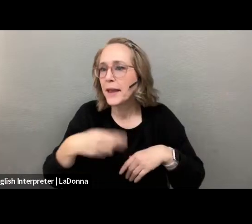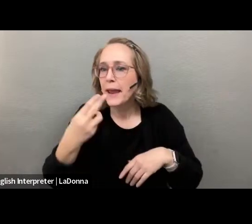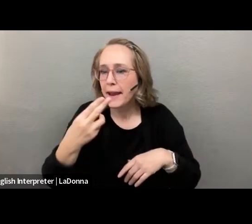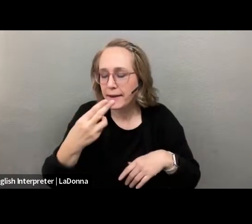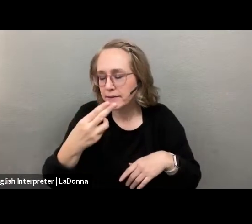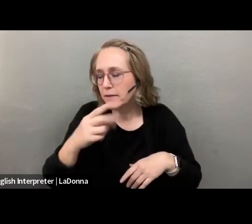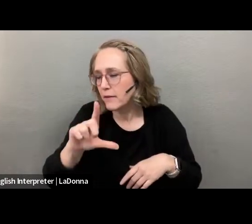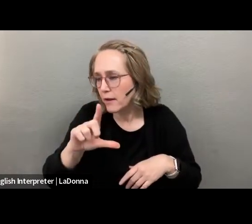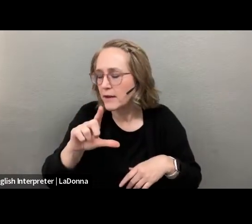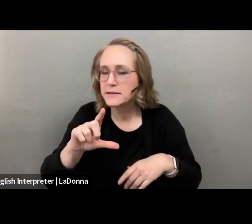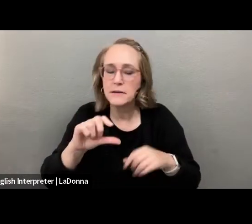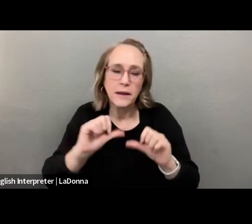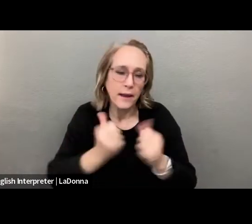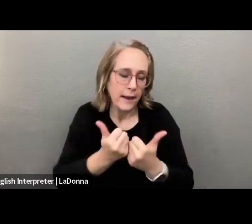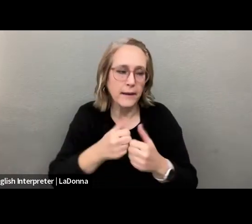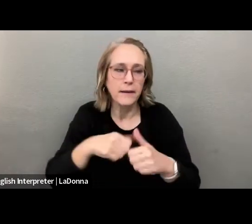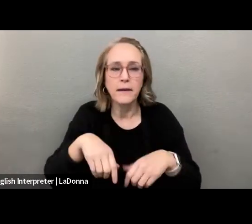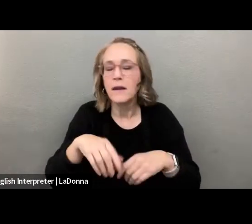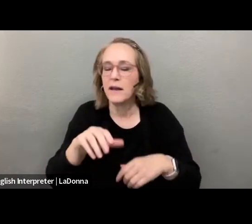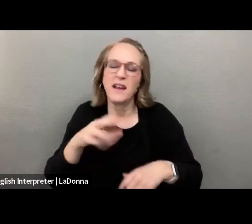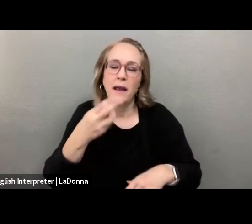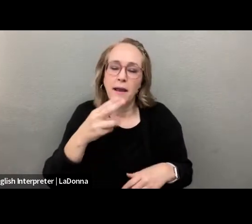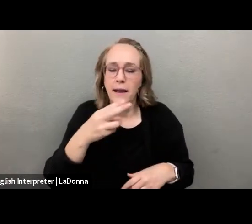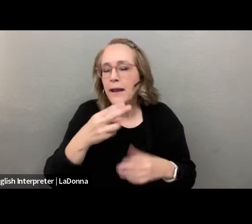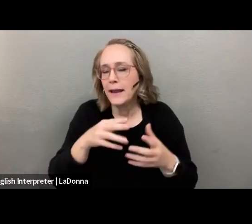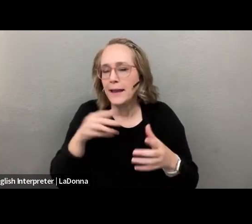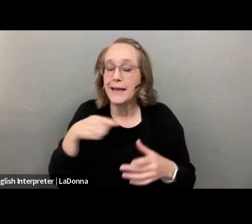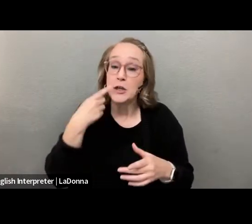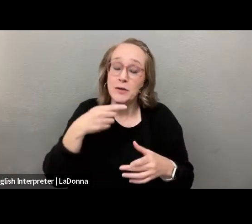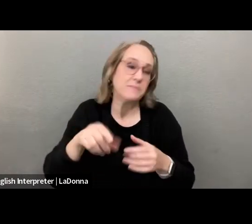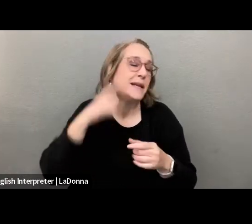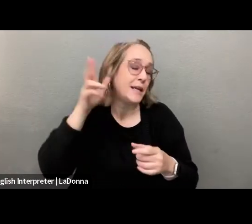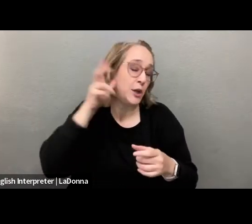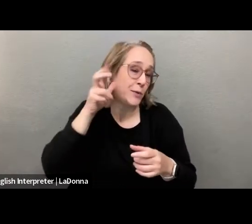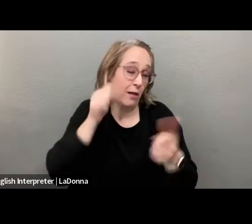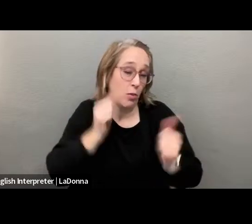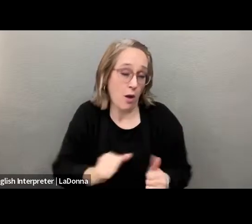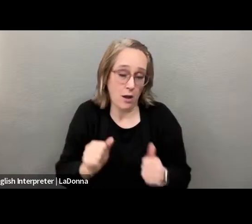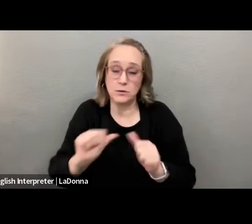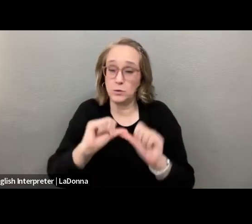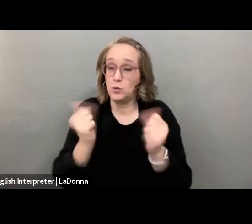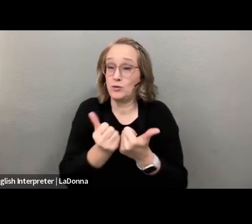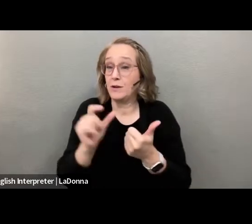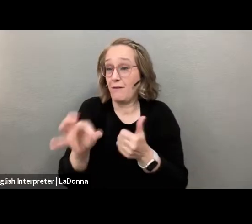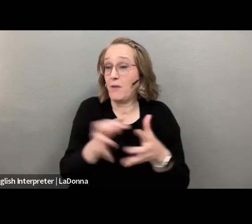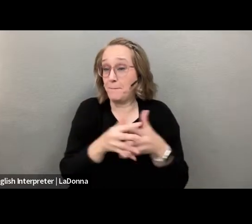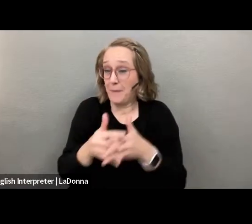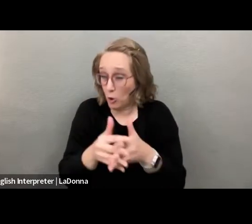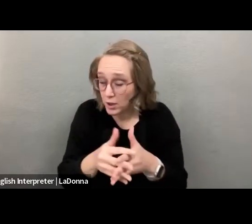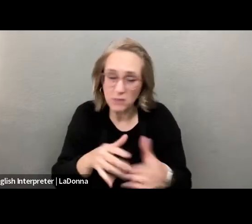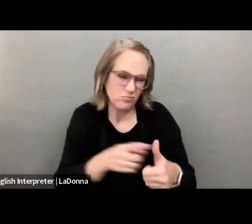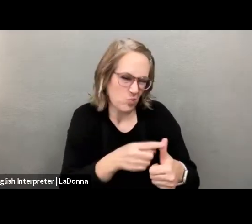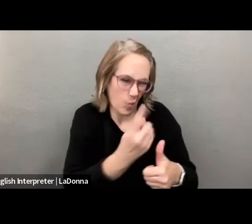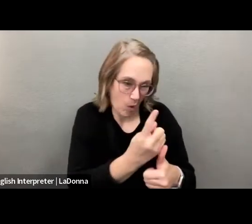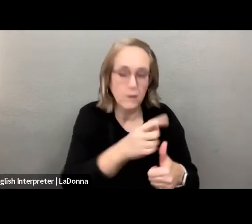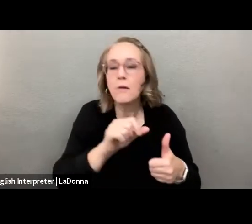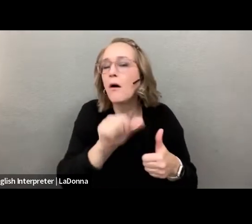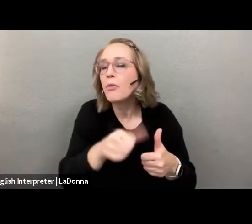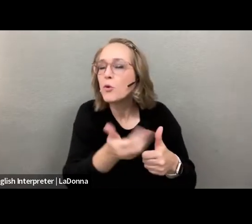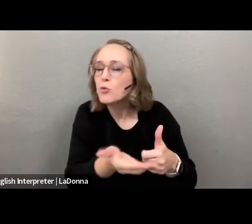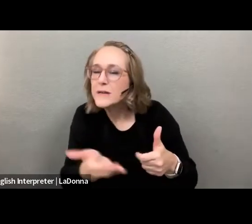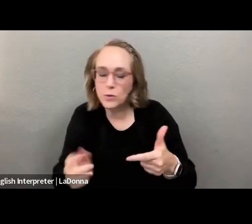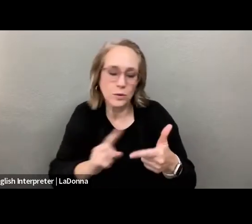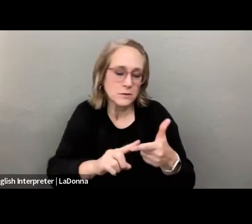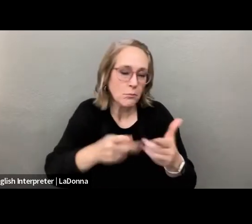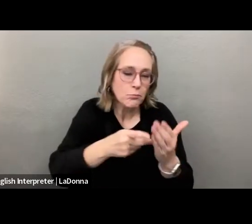America and all of the other information out there that might be helpful, and also other programs